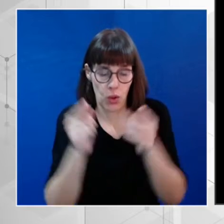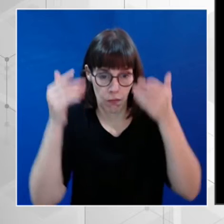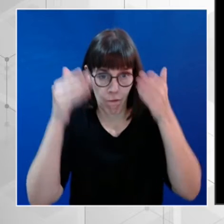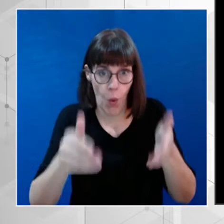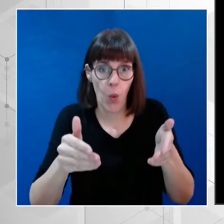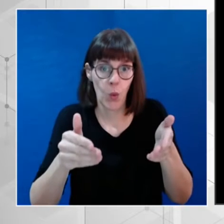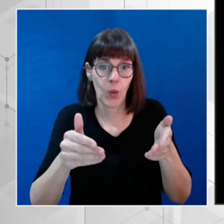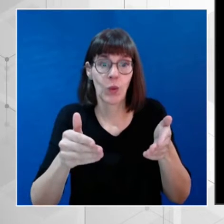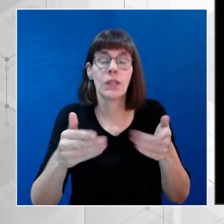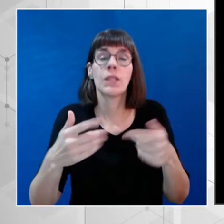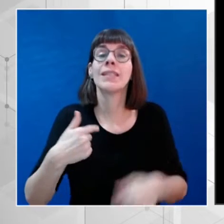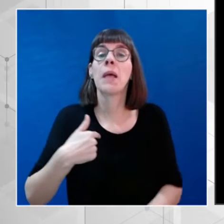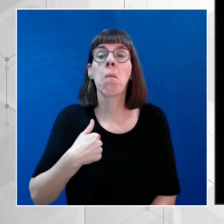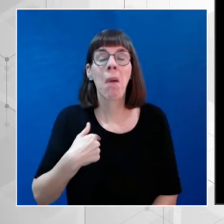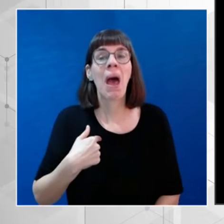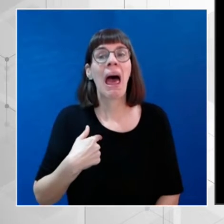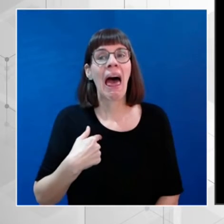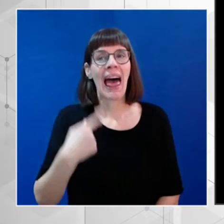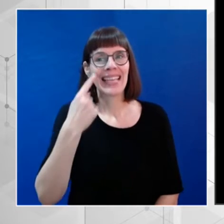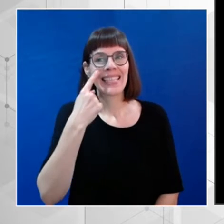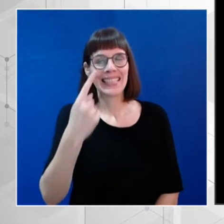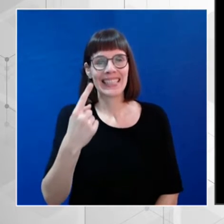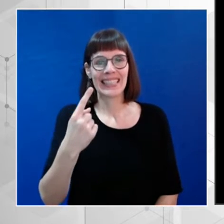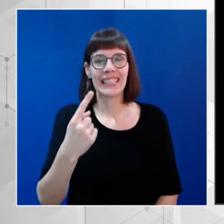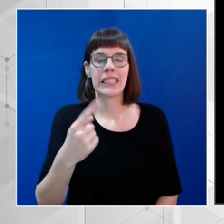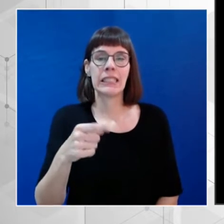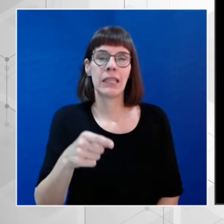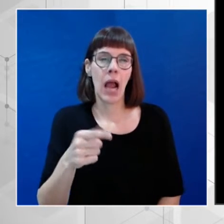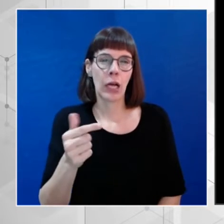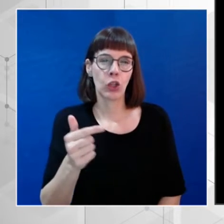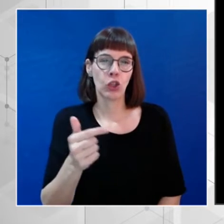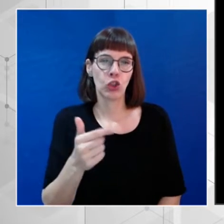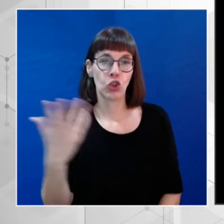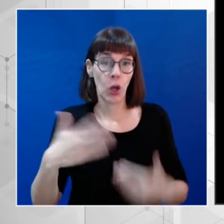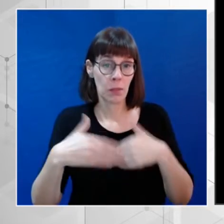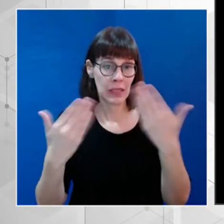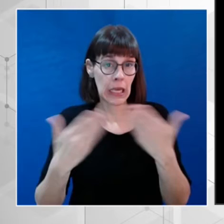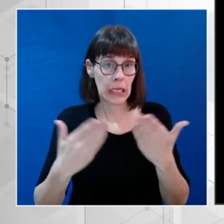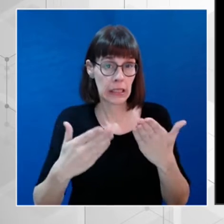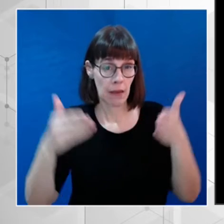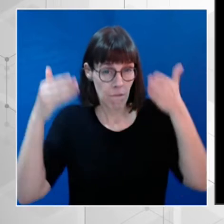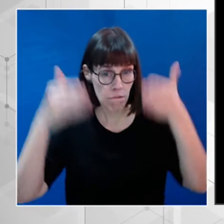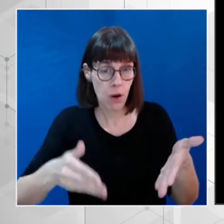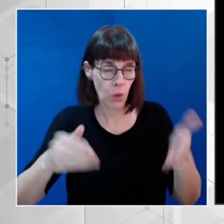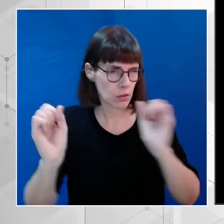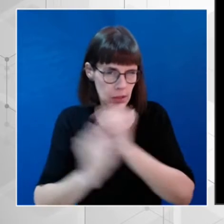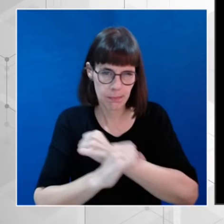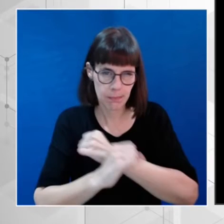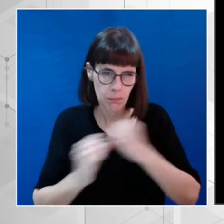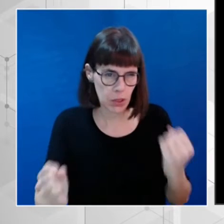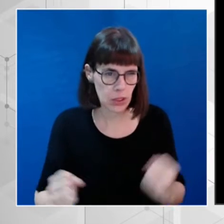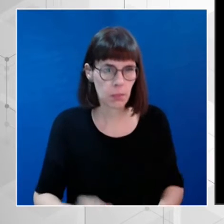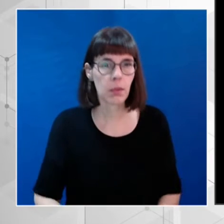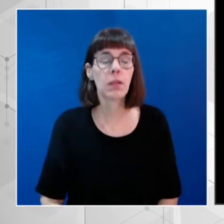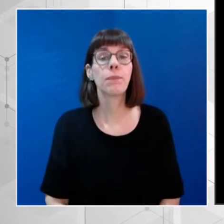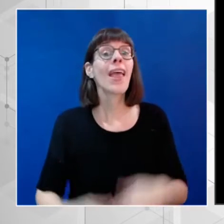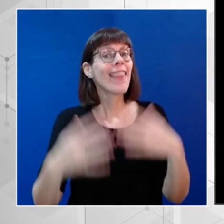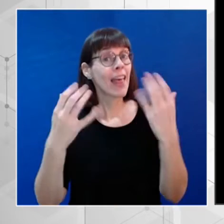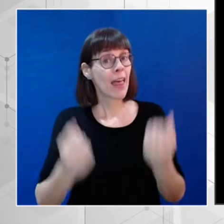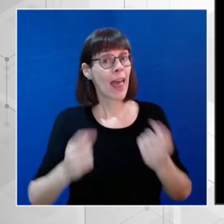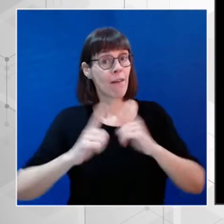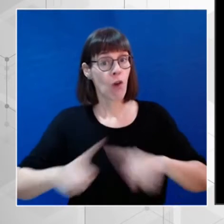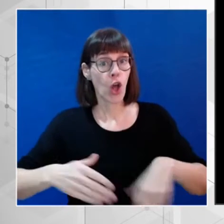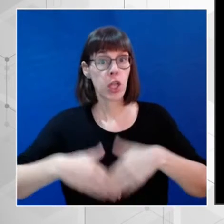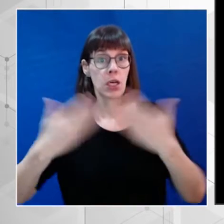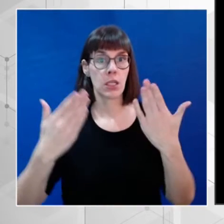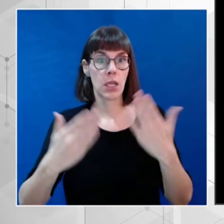some days it's a Herculean task for me to stay focused. And then some other days I become quite the